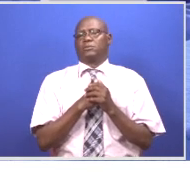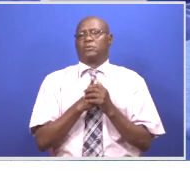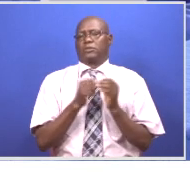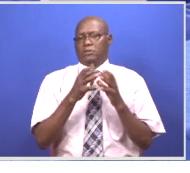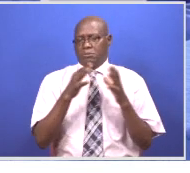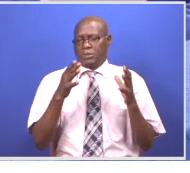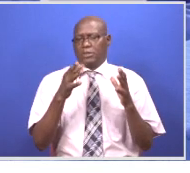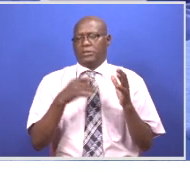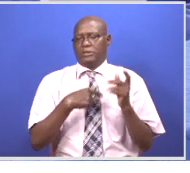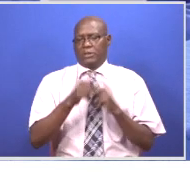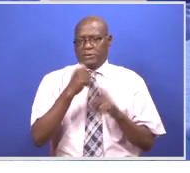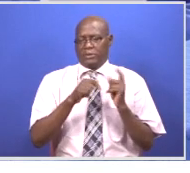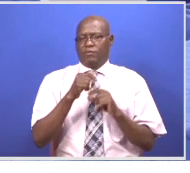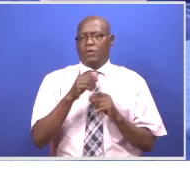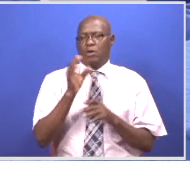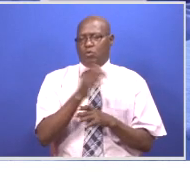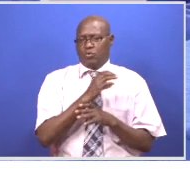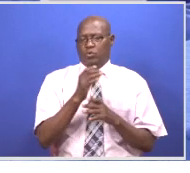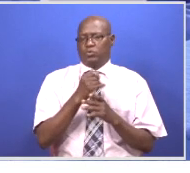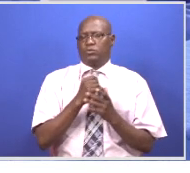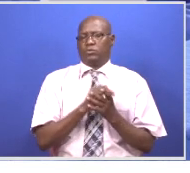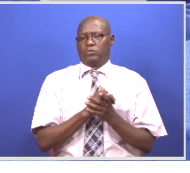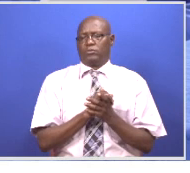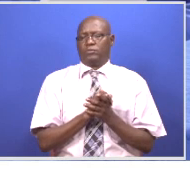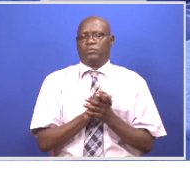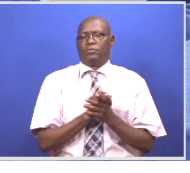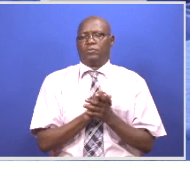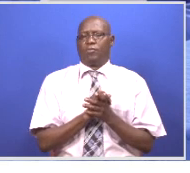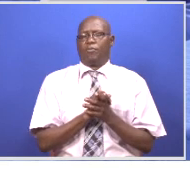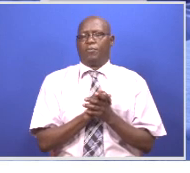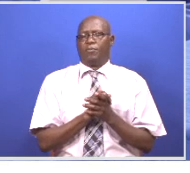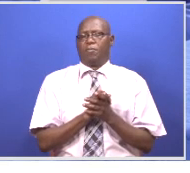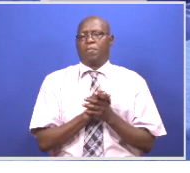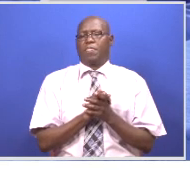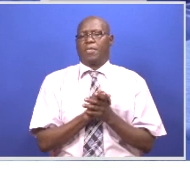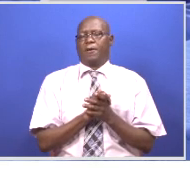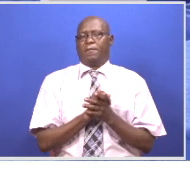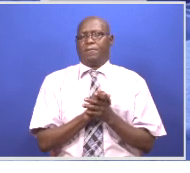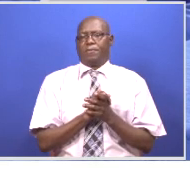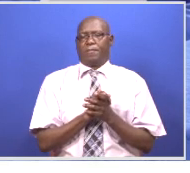For Hope TV Newswatch, I'm Michelle Macau.